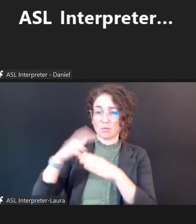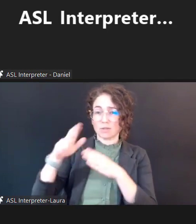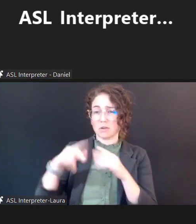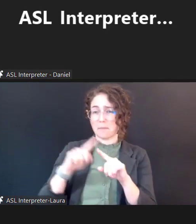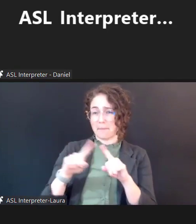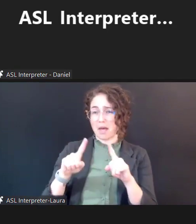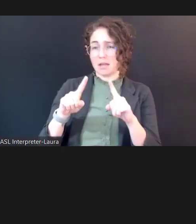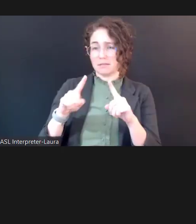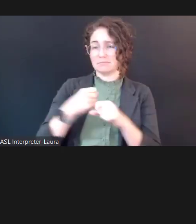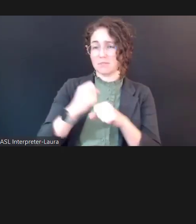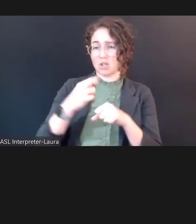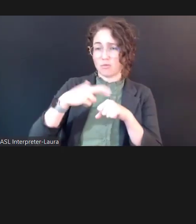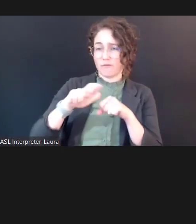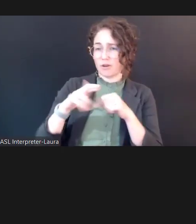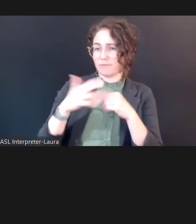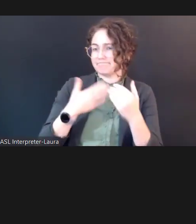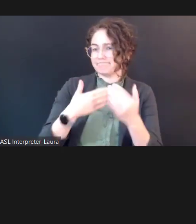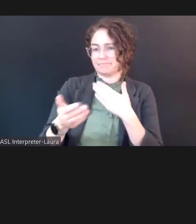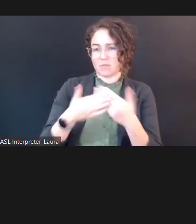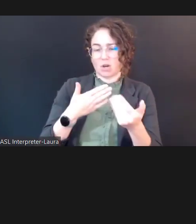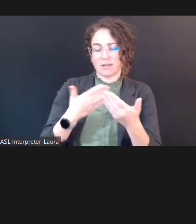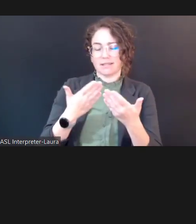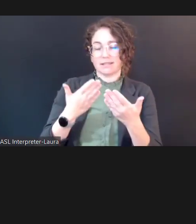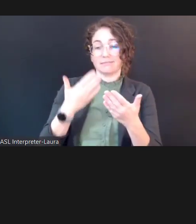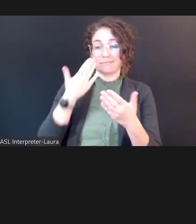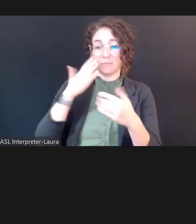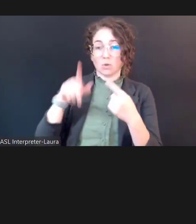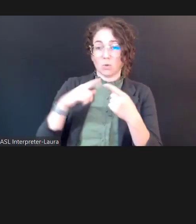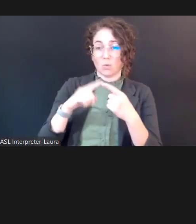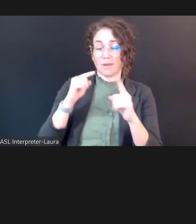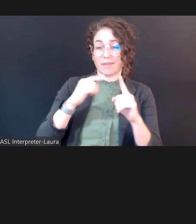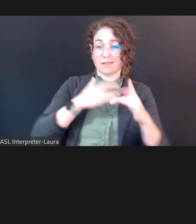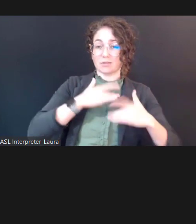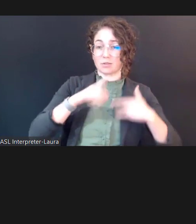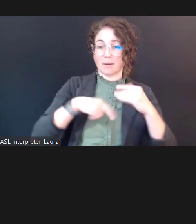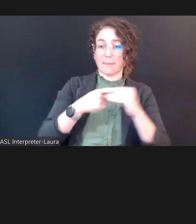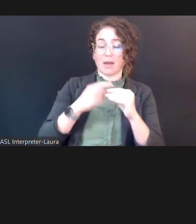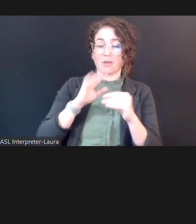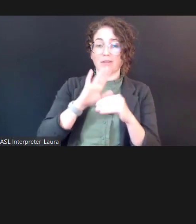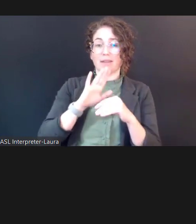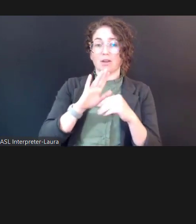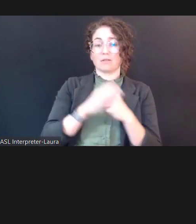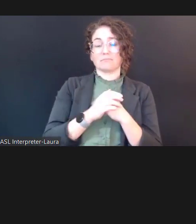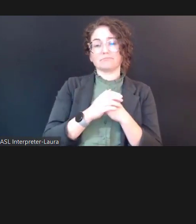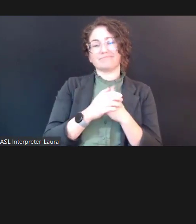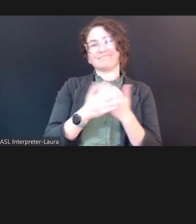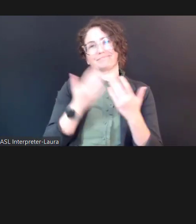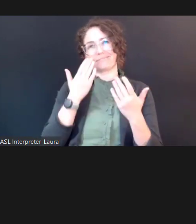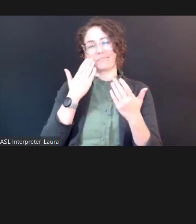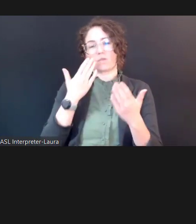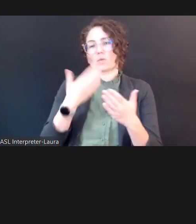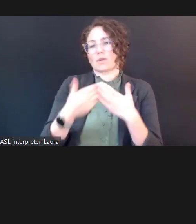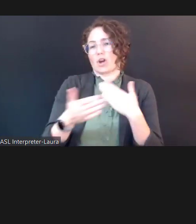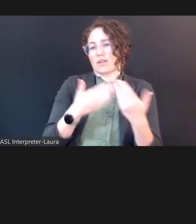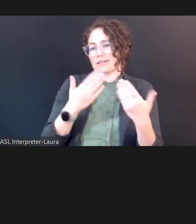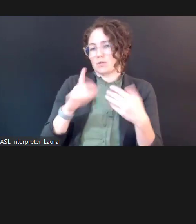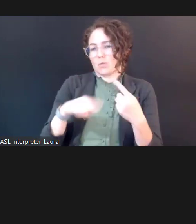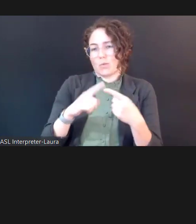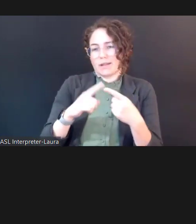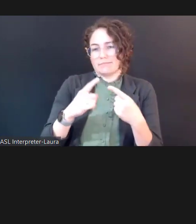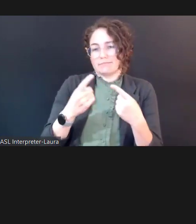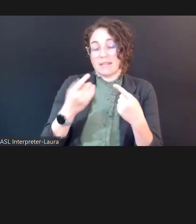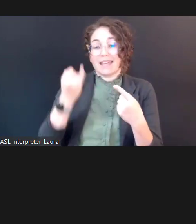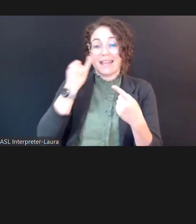make the referral regardless of when a concern about hearing Regardless, whenever